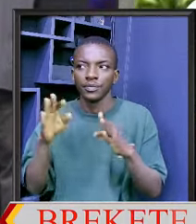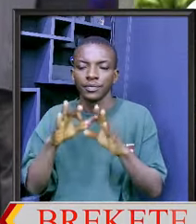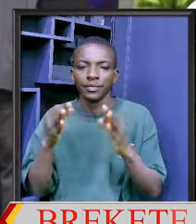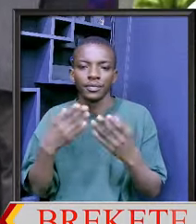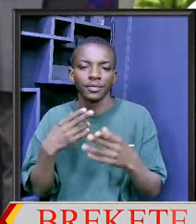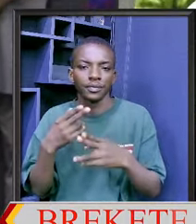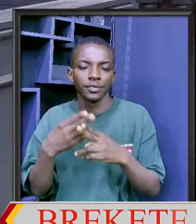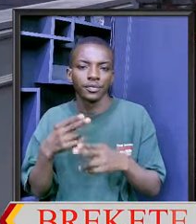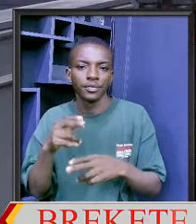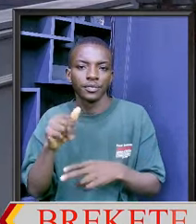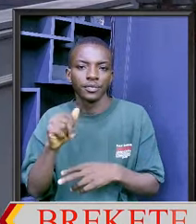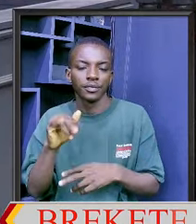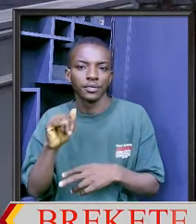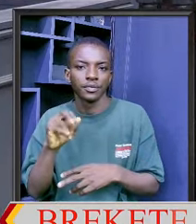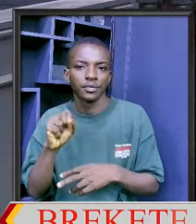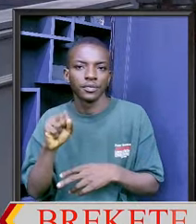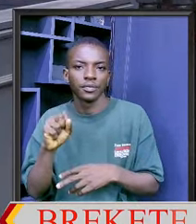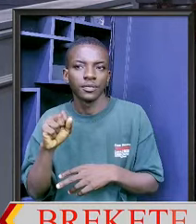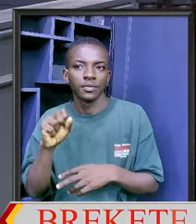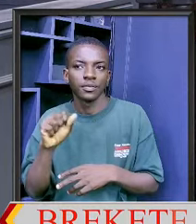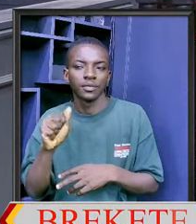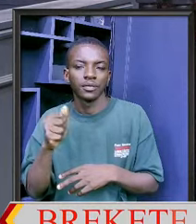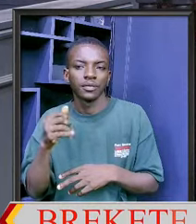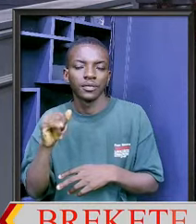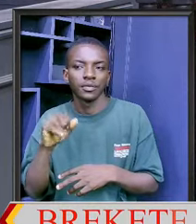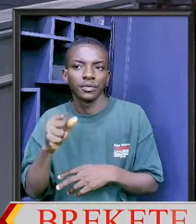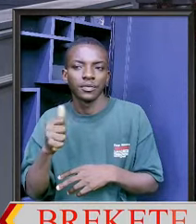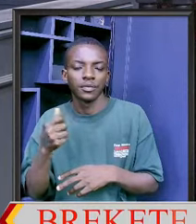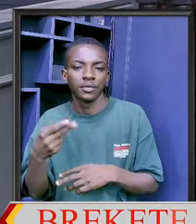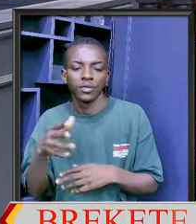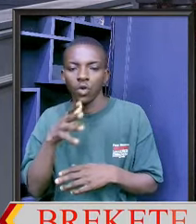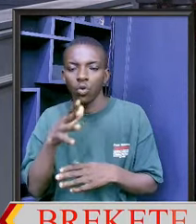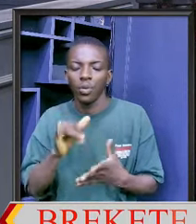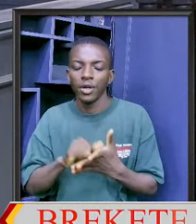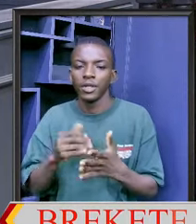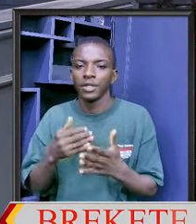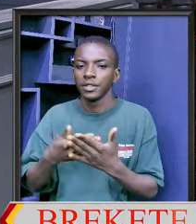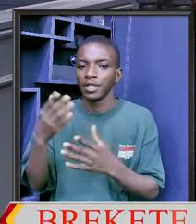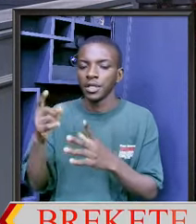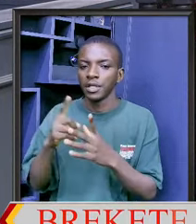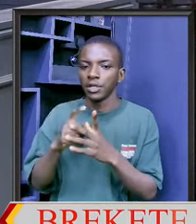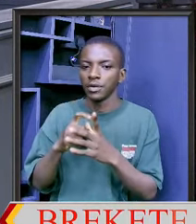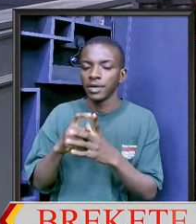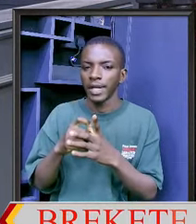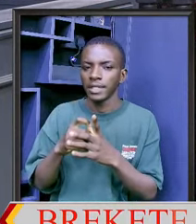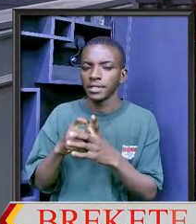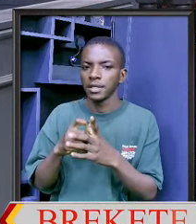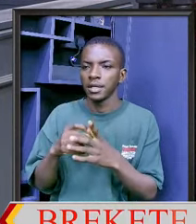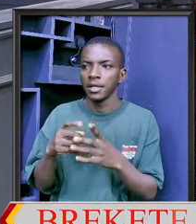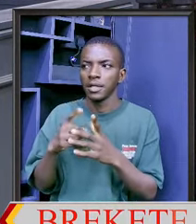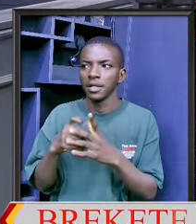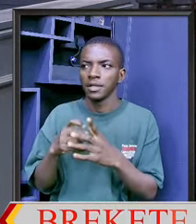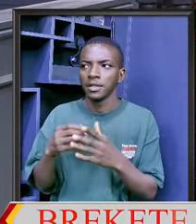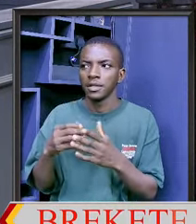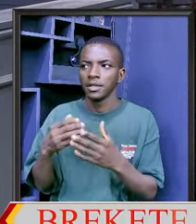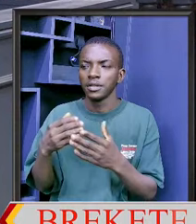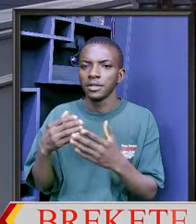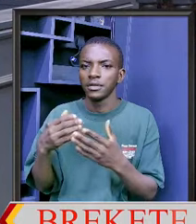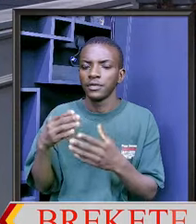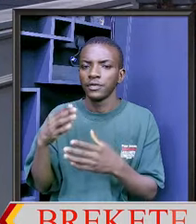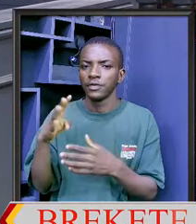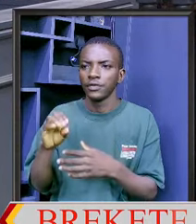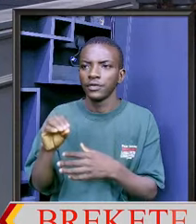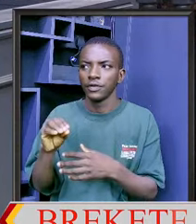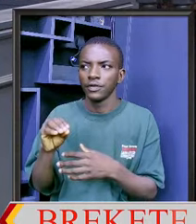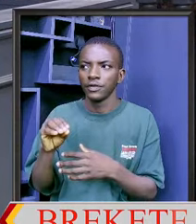Mm-hmm. My name na Mrs. Aisha. Mm-hmm. Na me be the woman where they sell rice. Mm. The rice now for 50 kg na